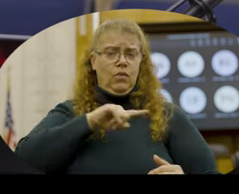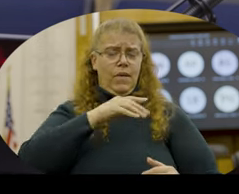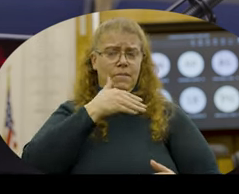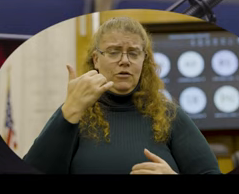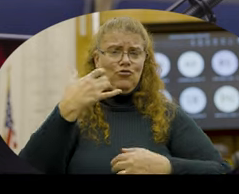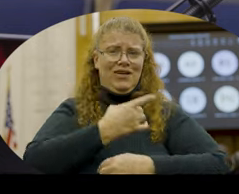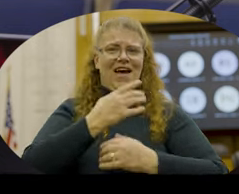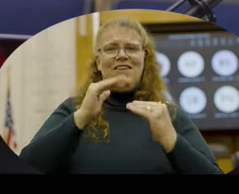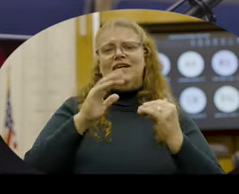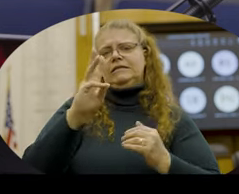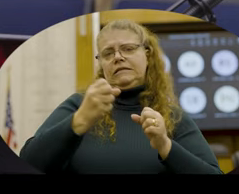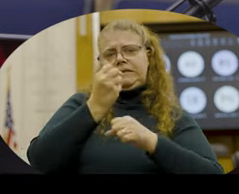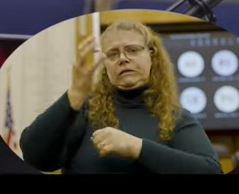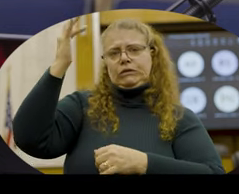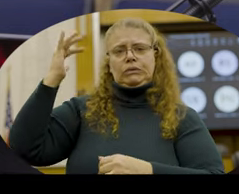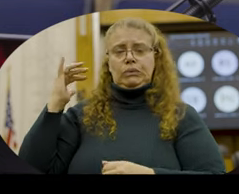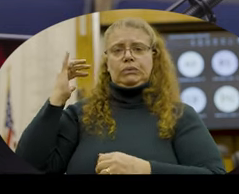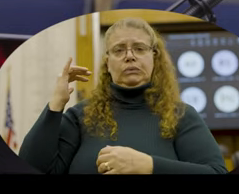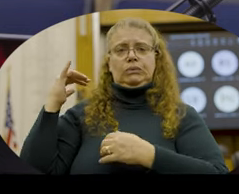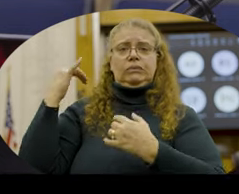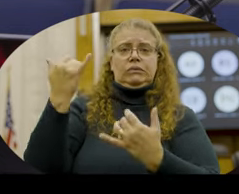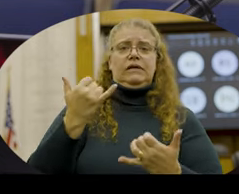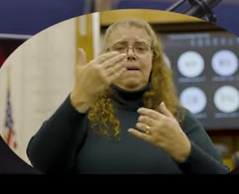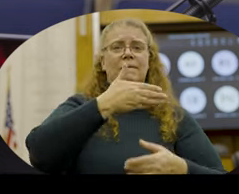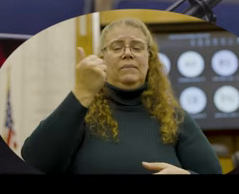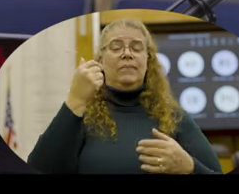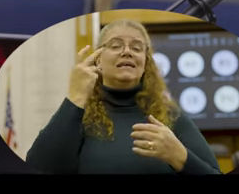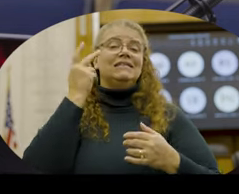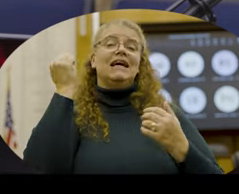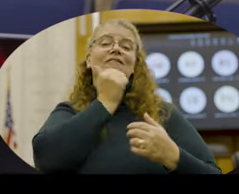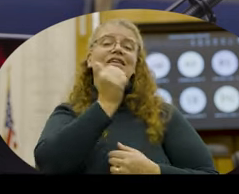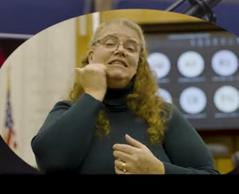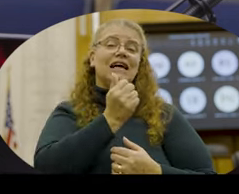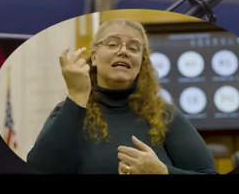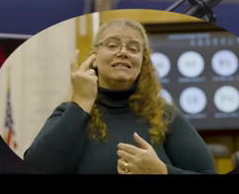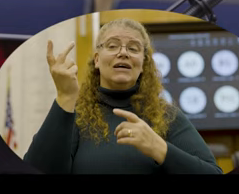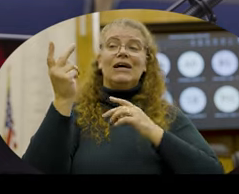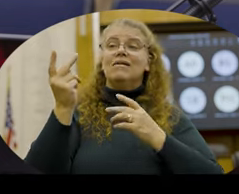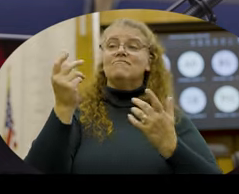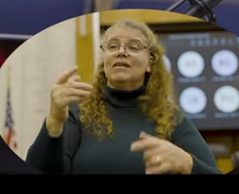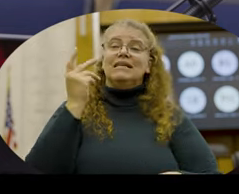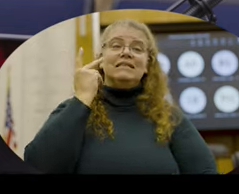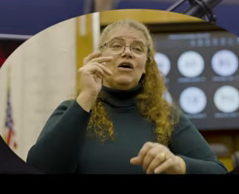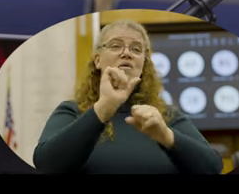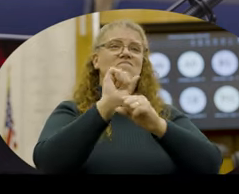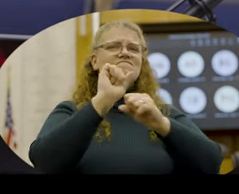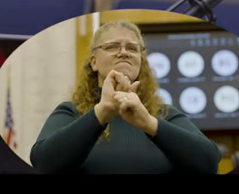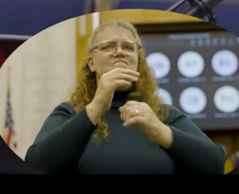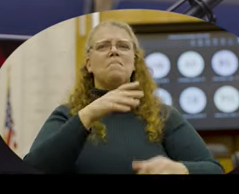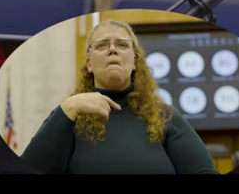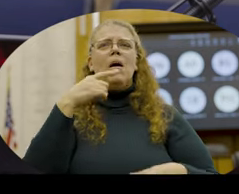to know that we heard them and we are taking a more holistic approach to providing opportunities for our